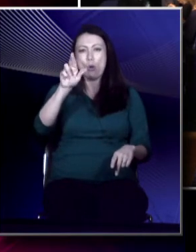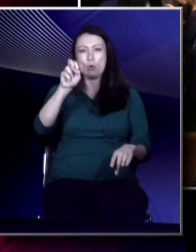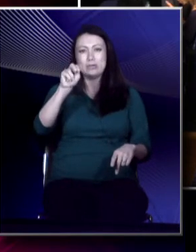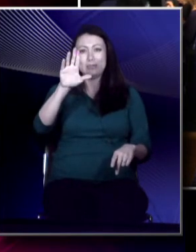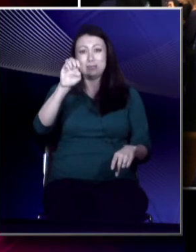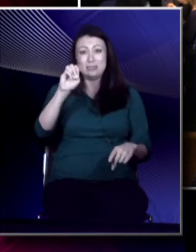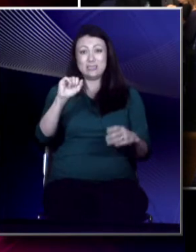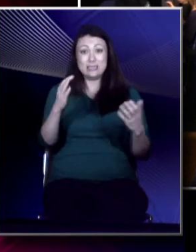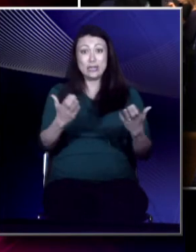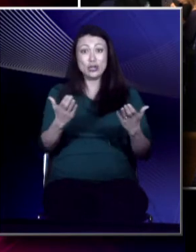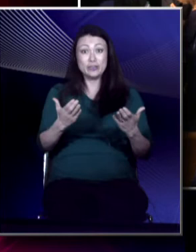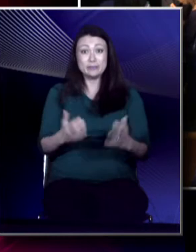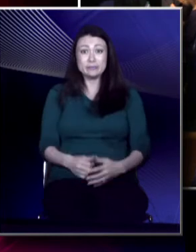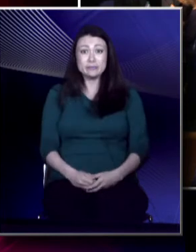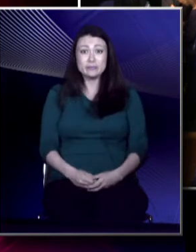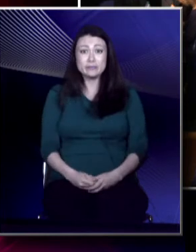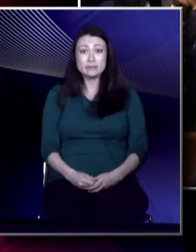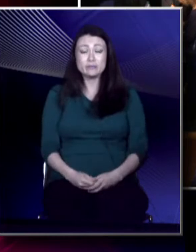here?